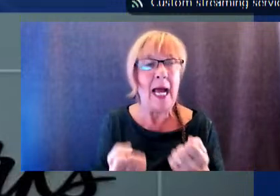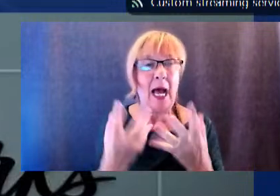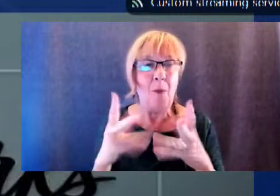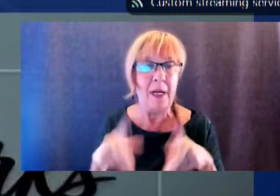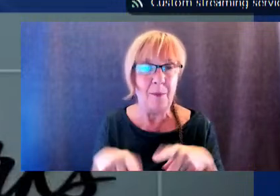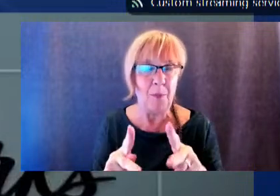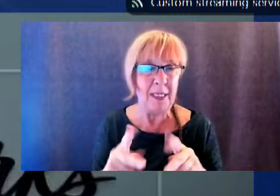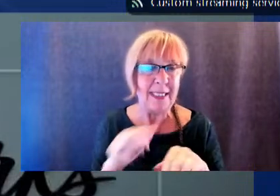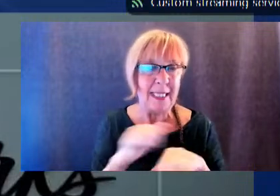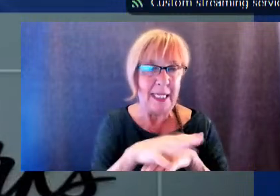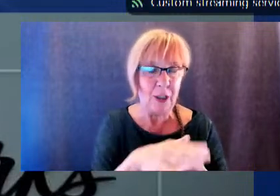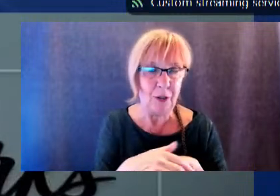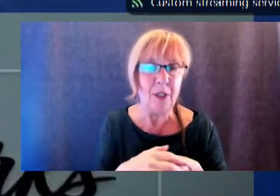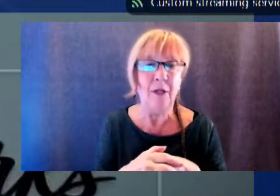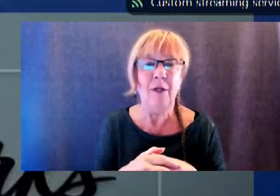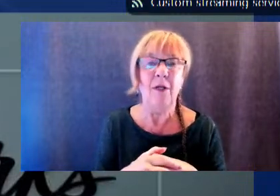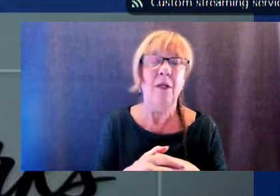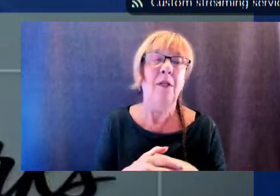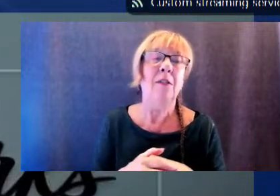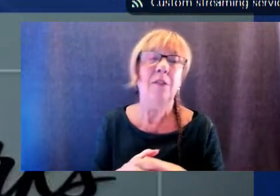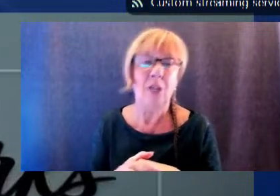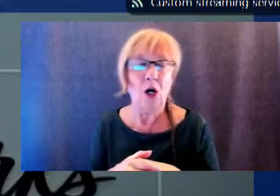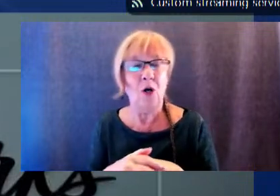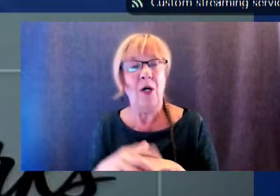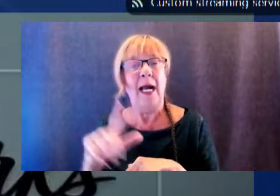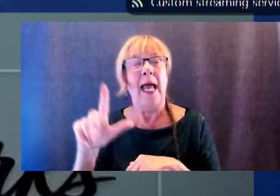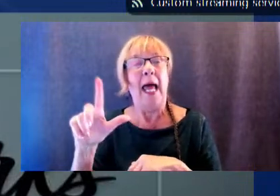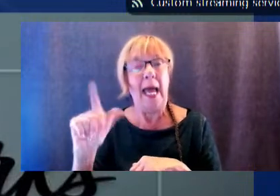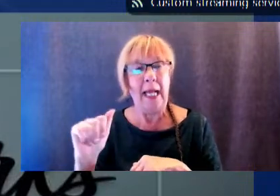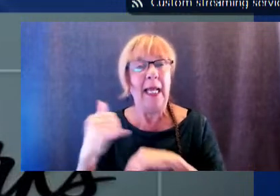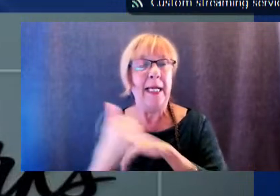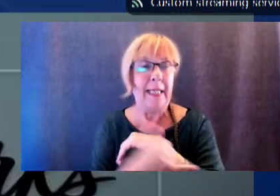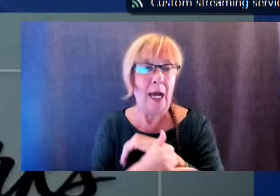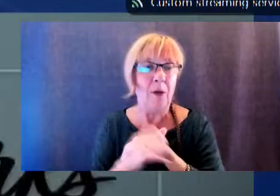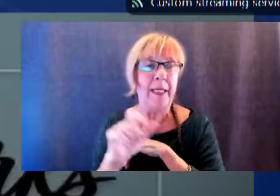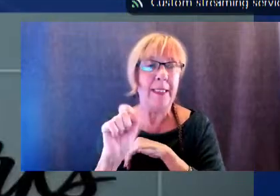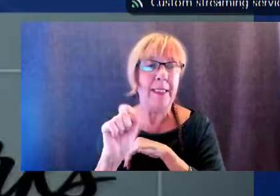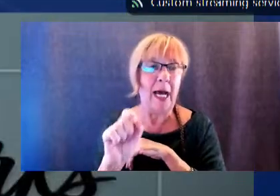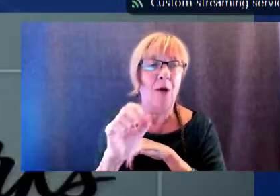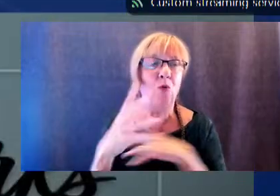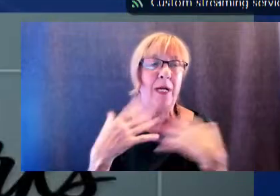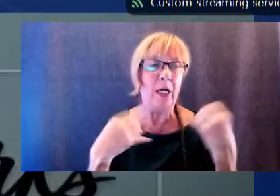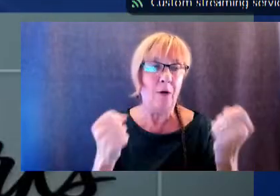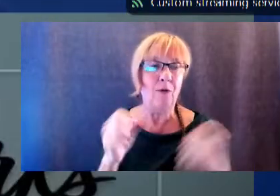information at recovery.lacounty.gov on our rebuilding site under temporary housing.